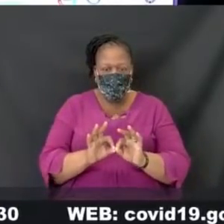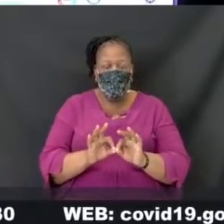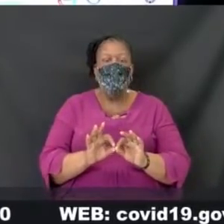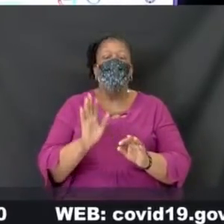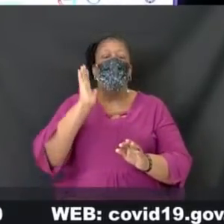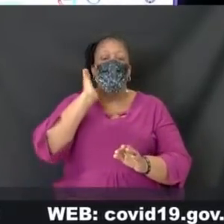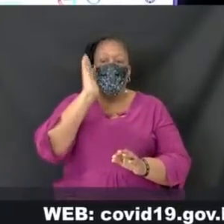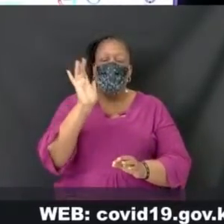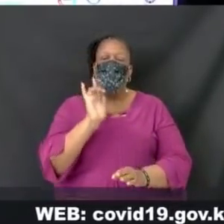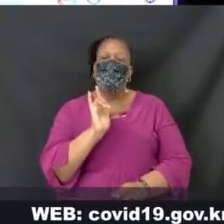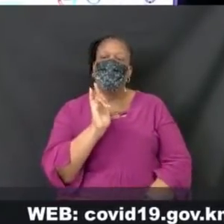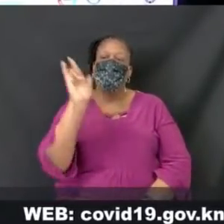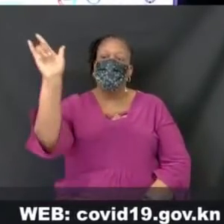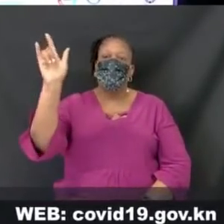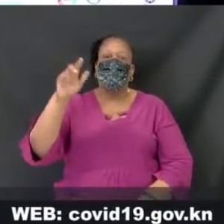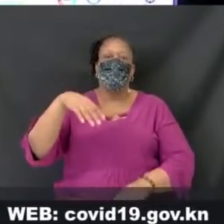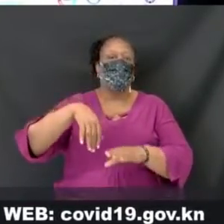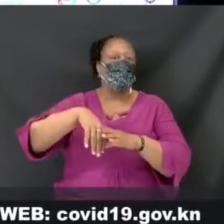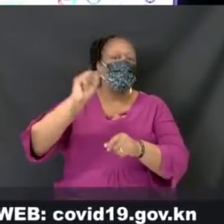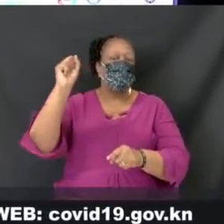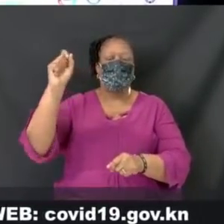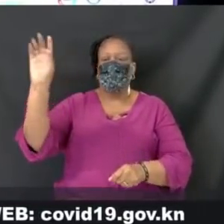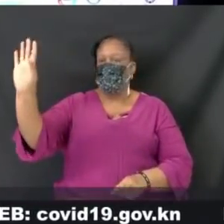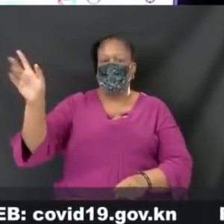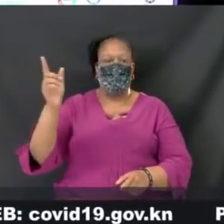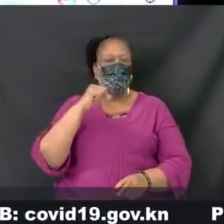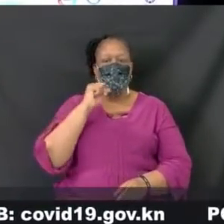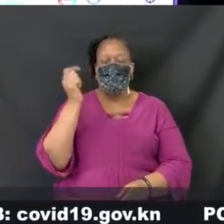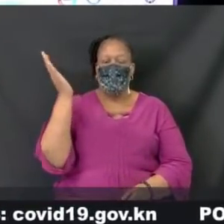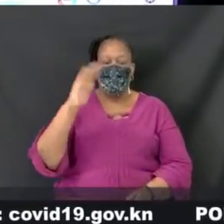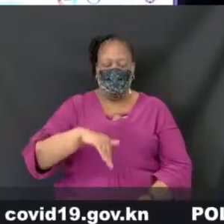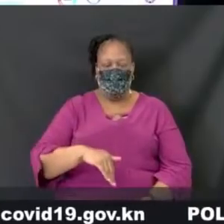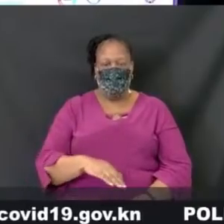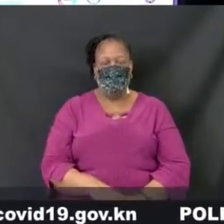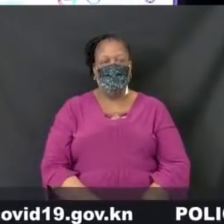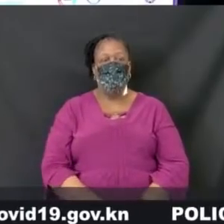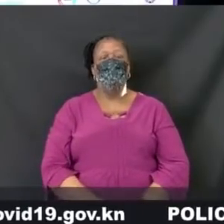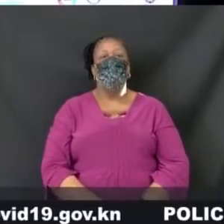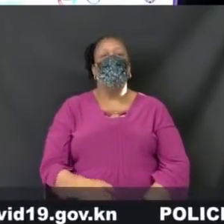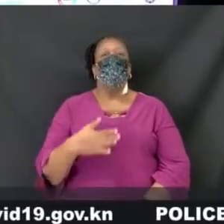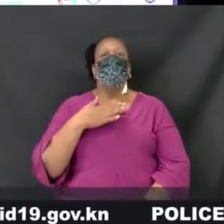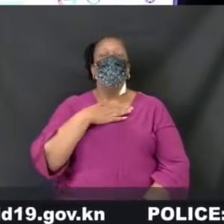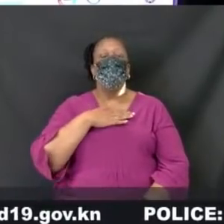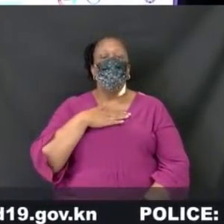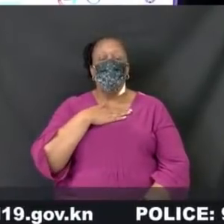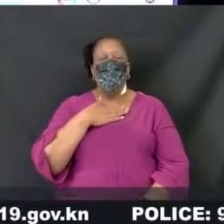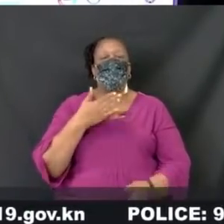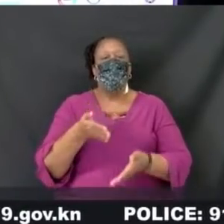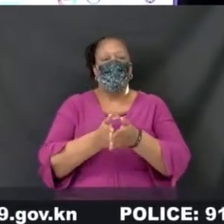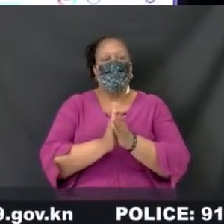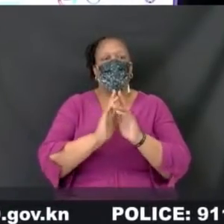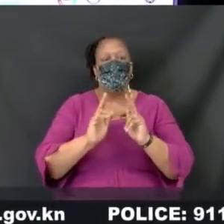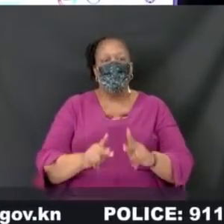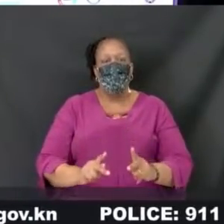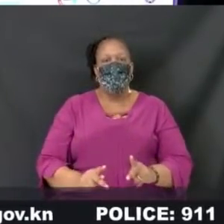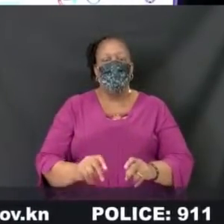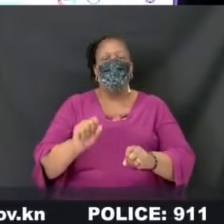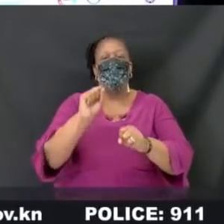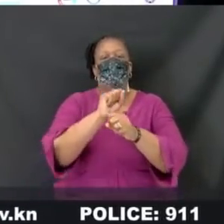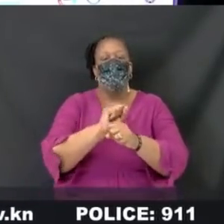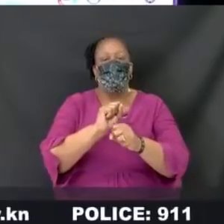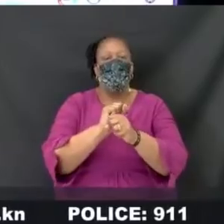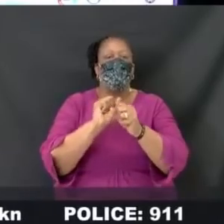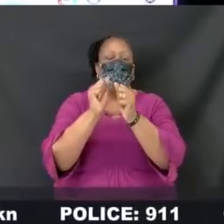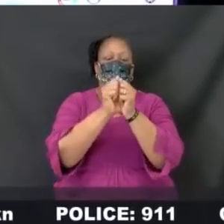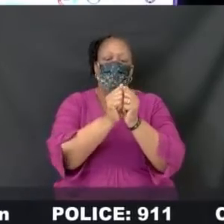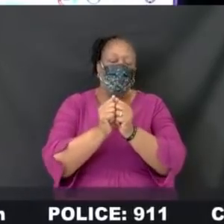repatriated to their the point of origin. So please, we're asking everyone to cooperate with the